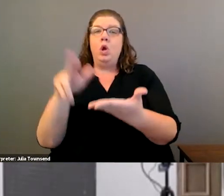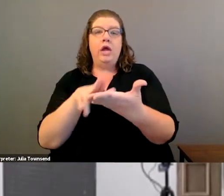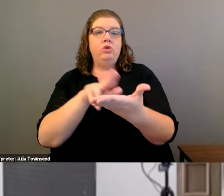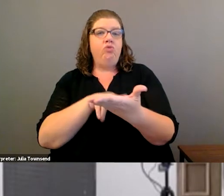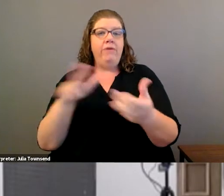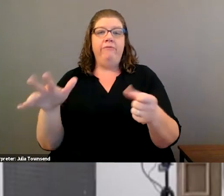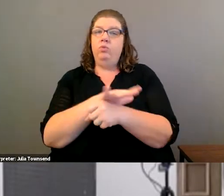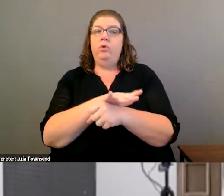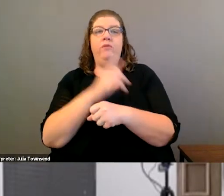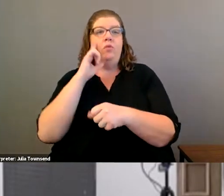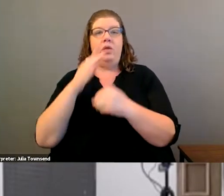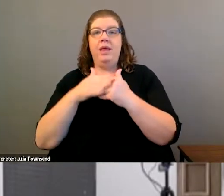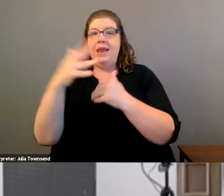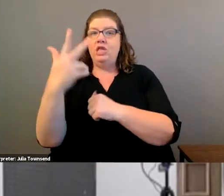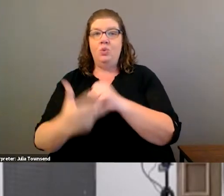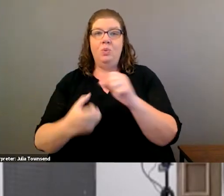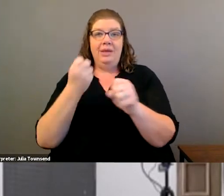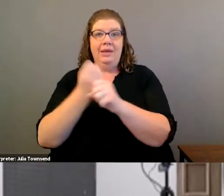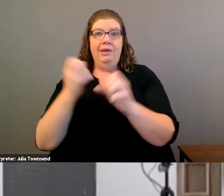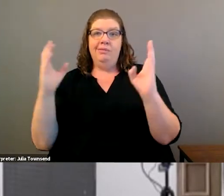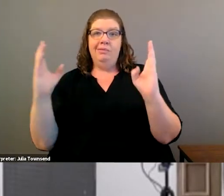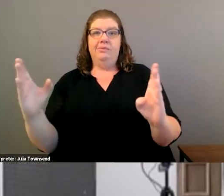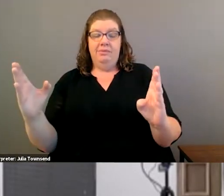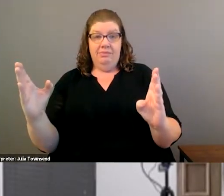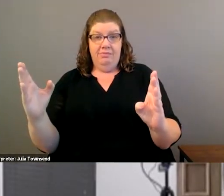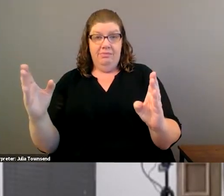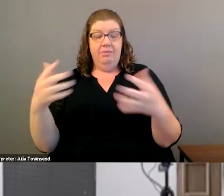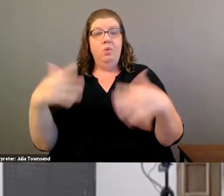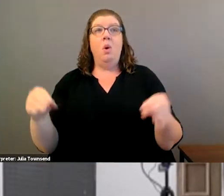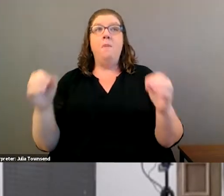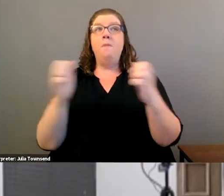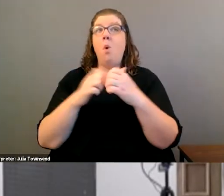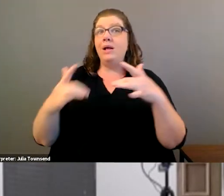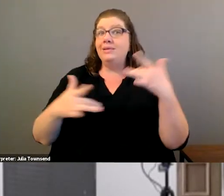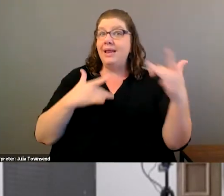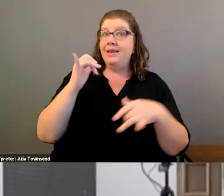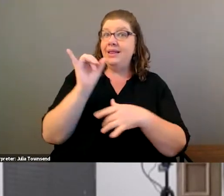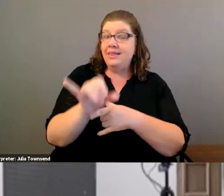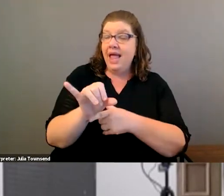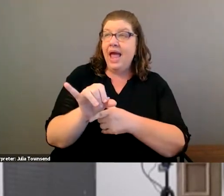the next 3 years. And even more exciting than that was,